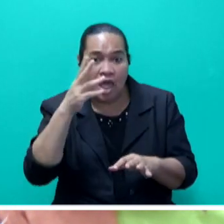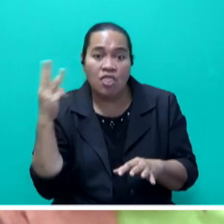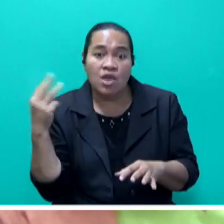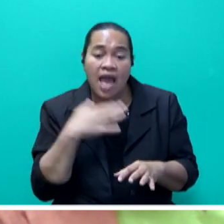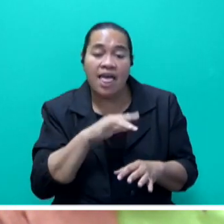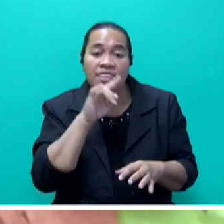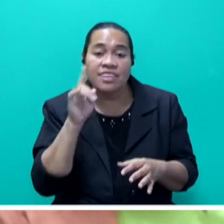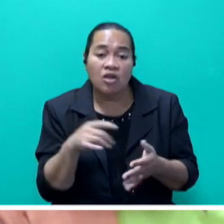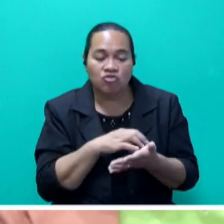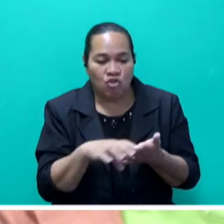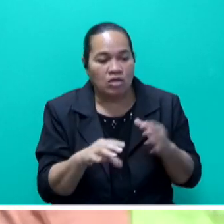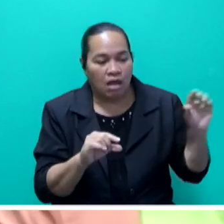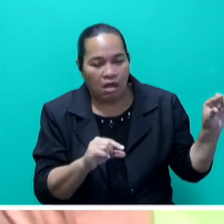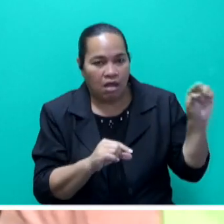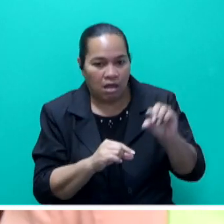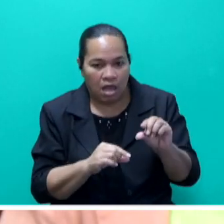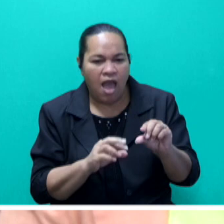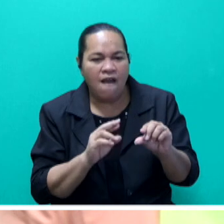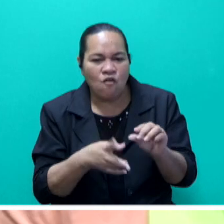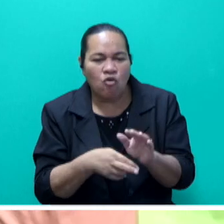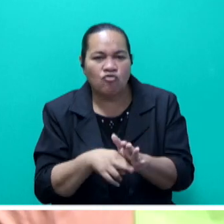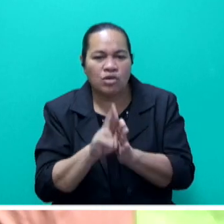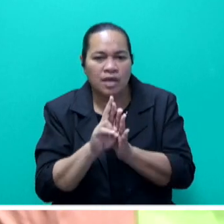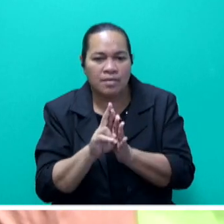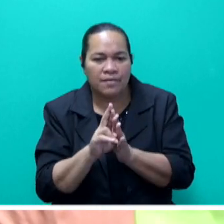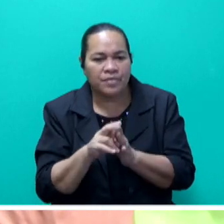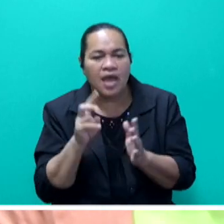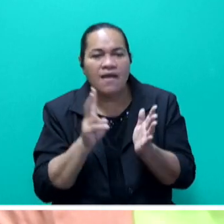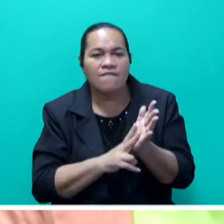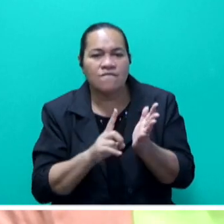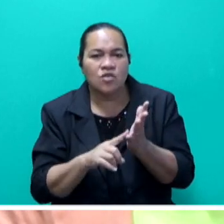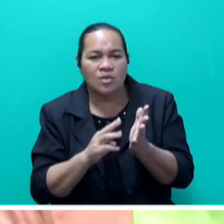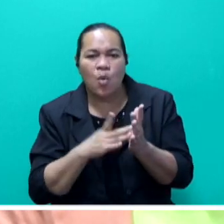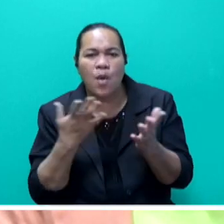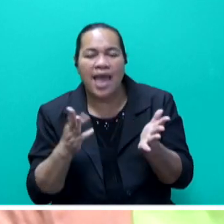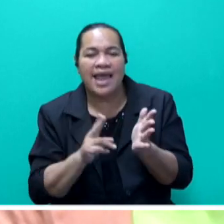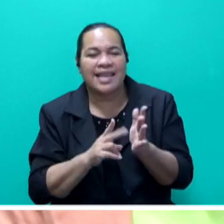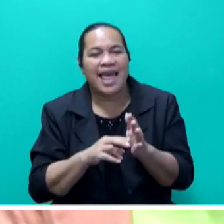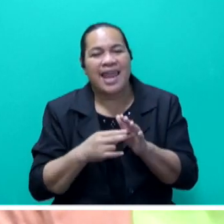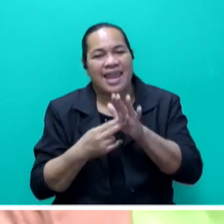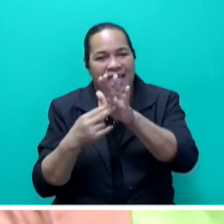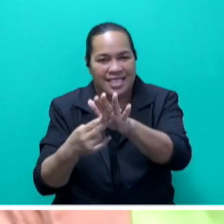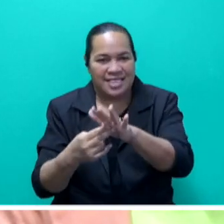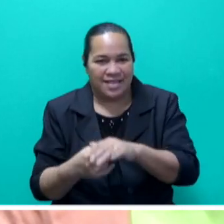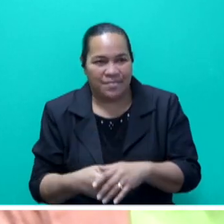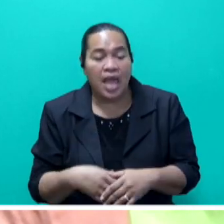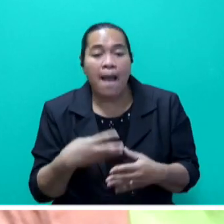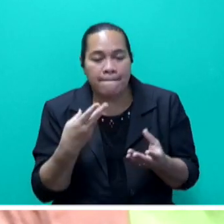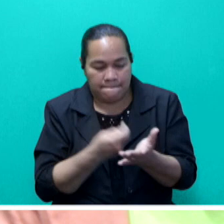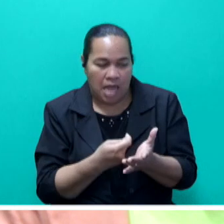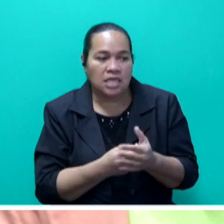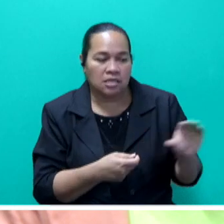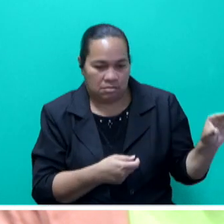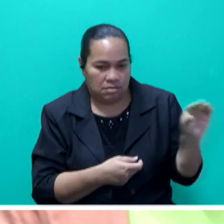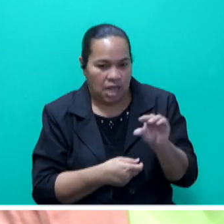$300,000 was allocated for the rehabilitation of the Wunimase access road in Langalanganandi. There's also been money that's been